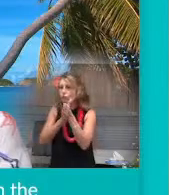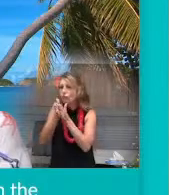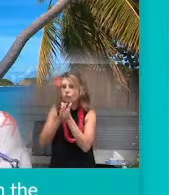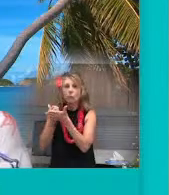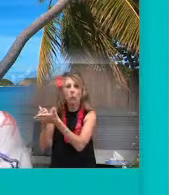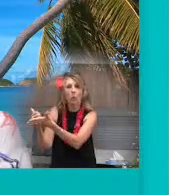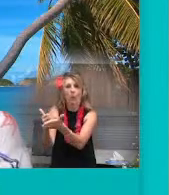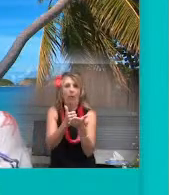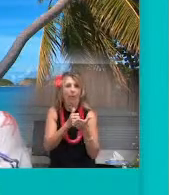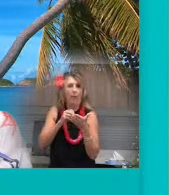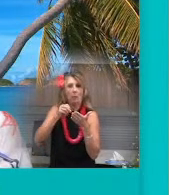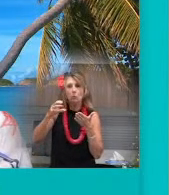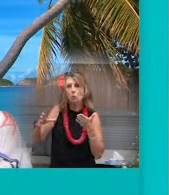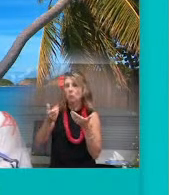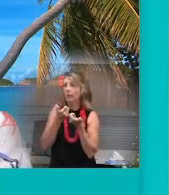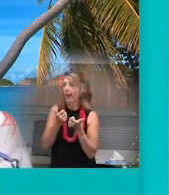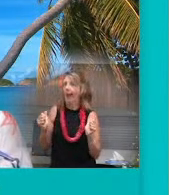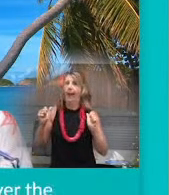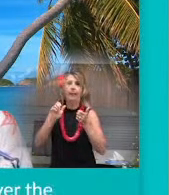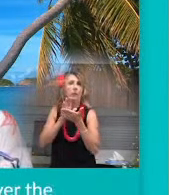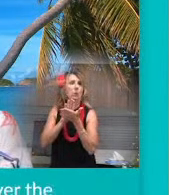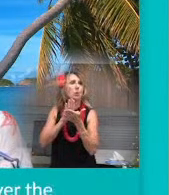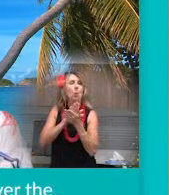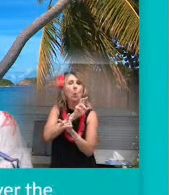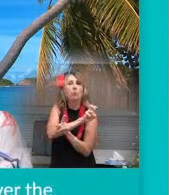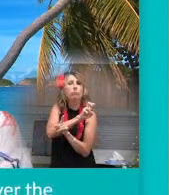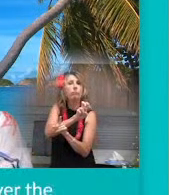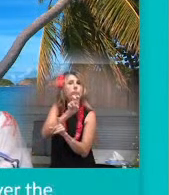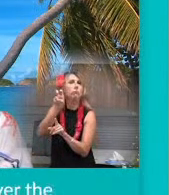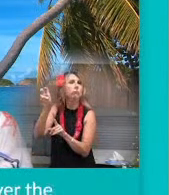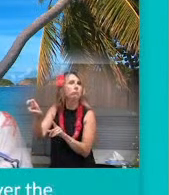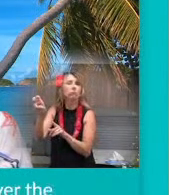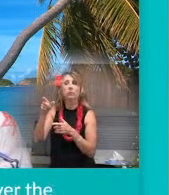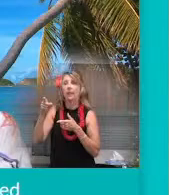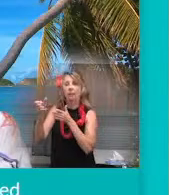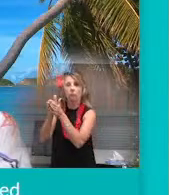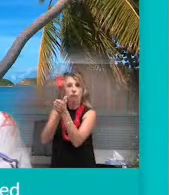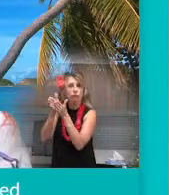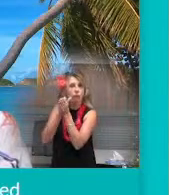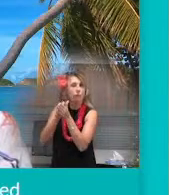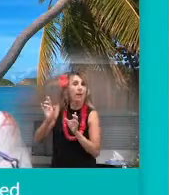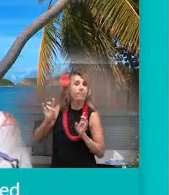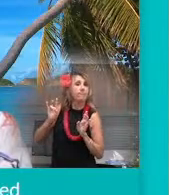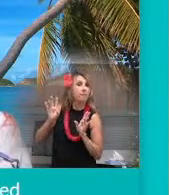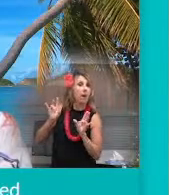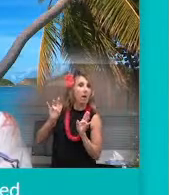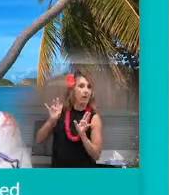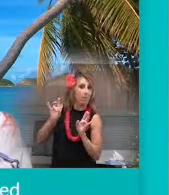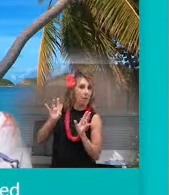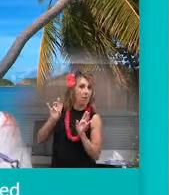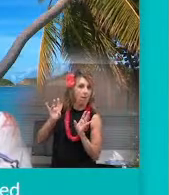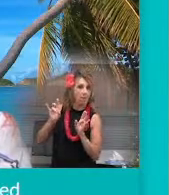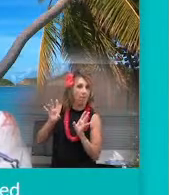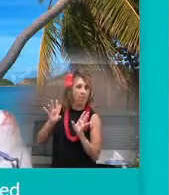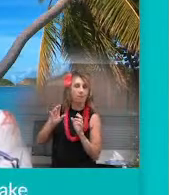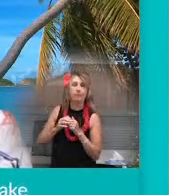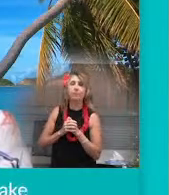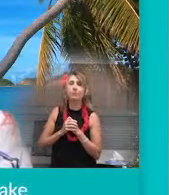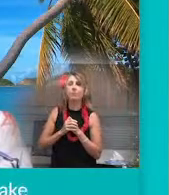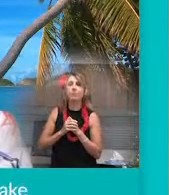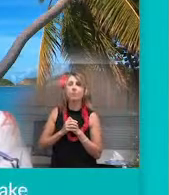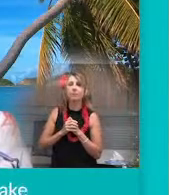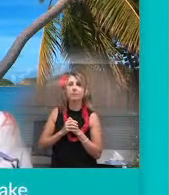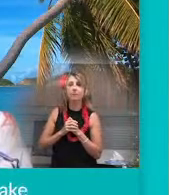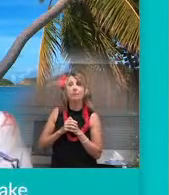all students in the schools where he taught. His contribution to volleyball over the years has not gone unnoticed.